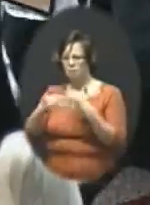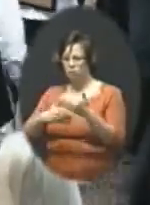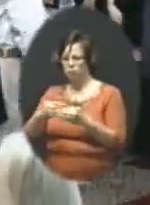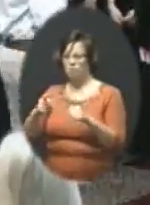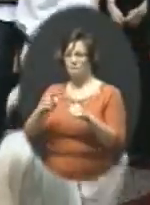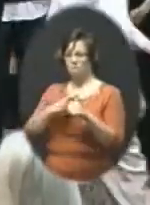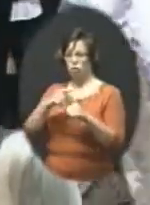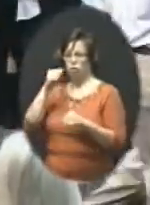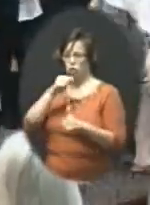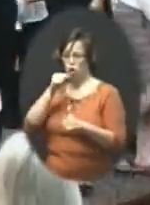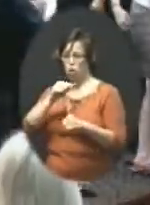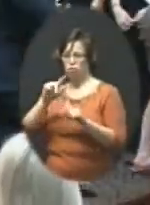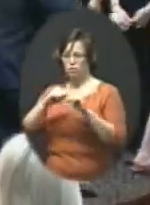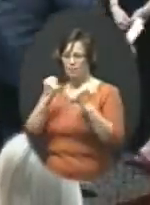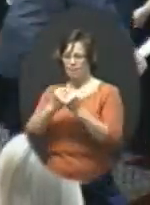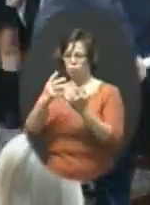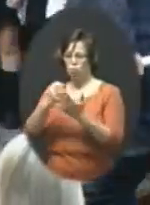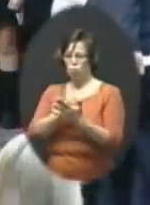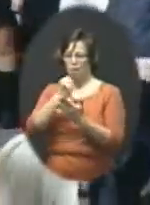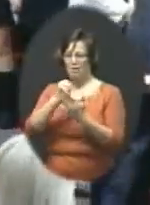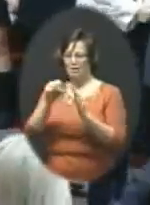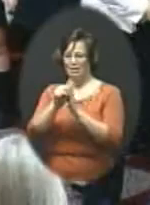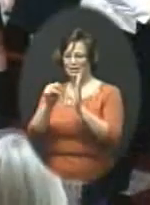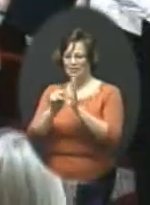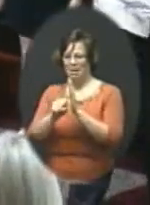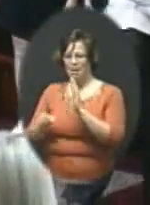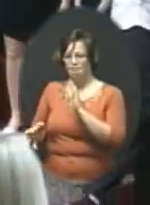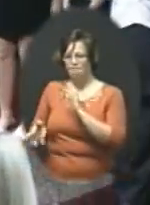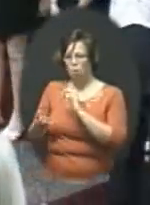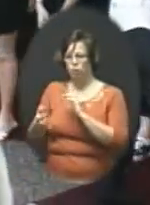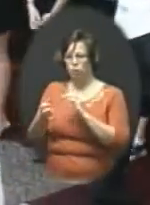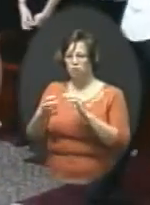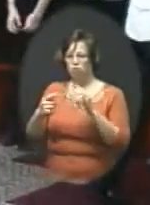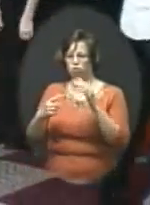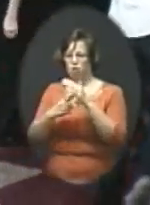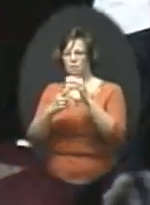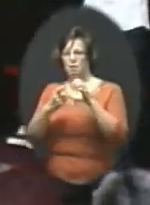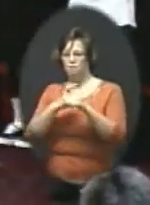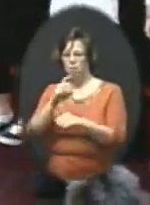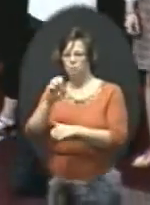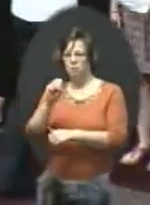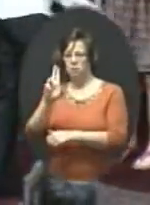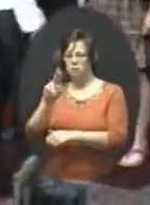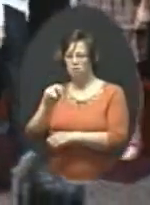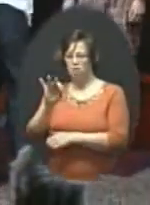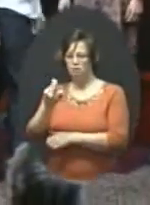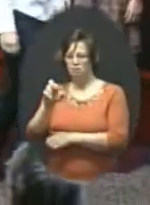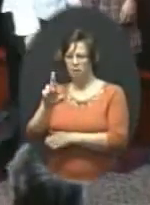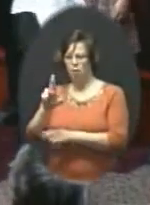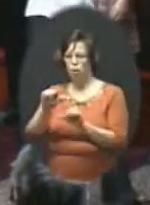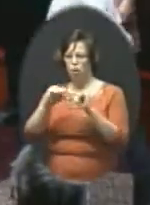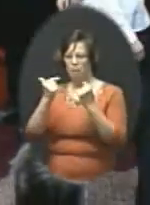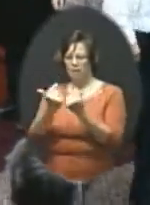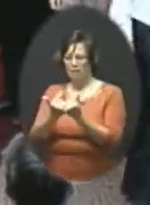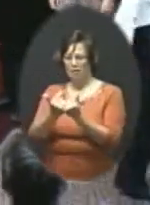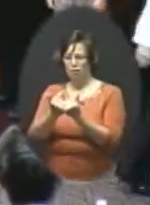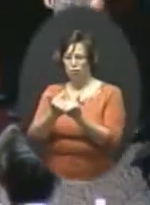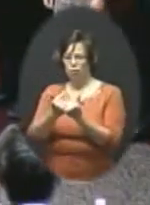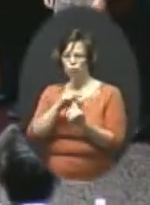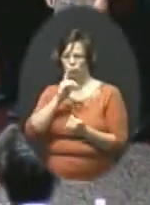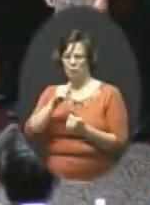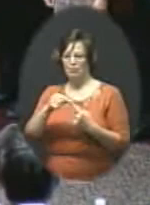first girls team to win the state bowling championship from the Sunflower League. So a very extra special. Woo-hoo, good job, girls.